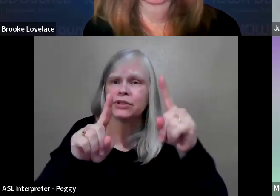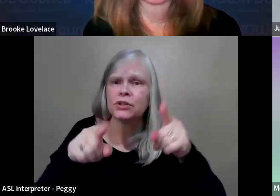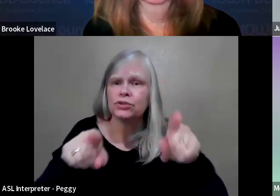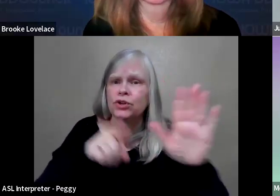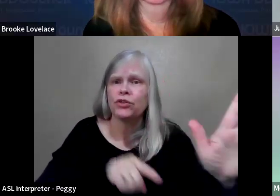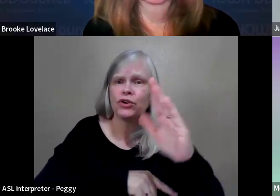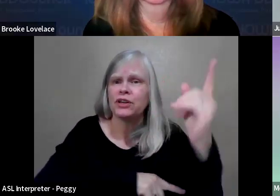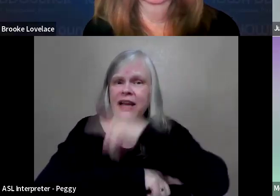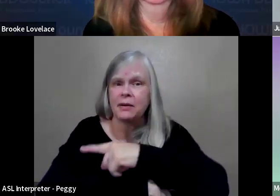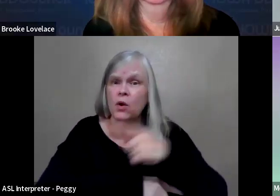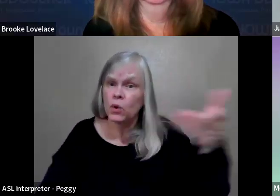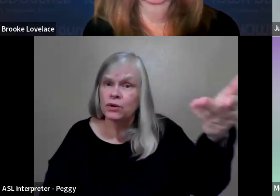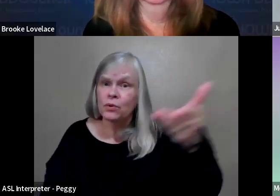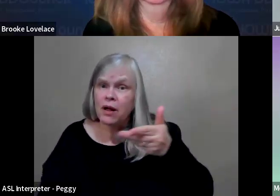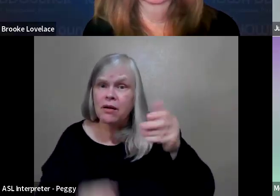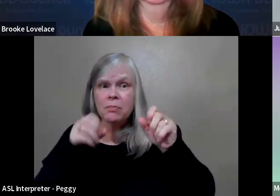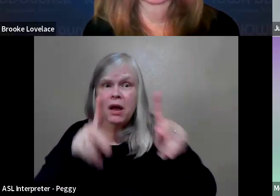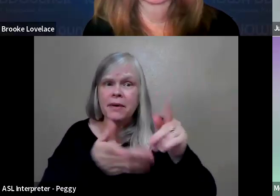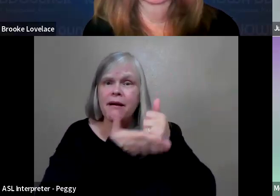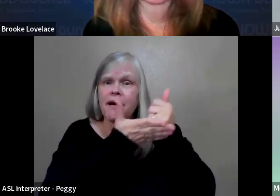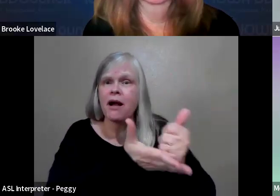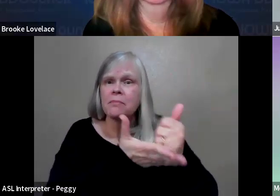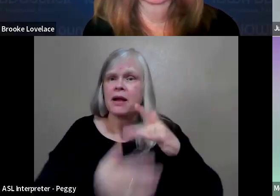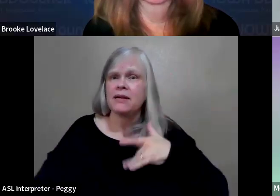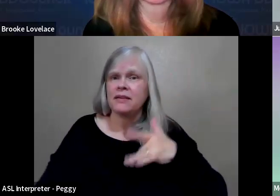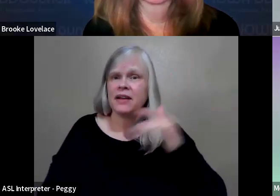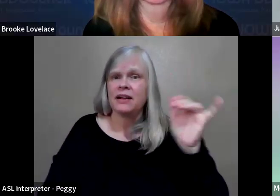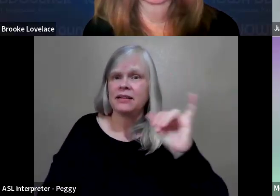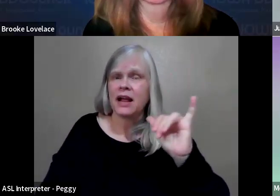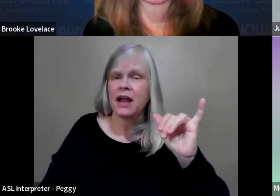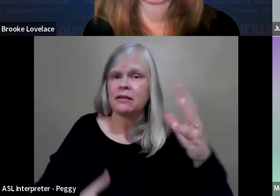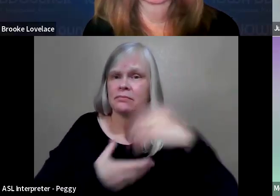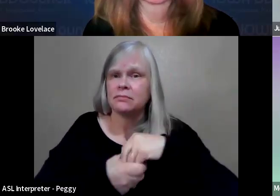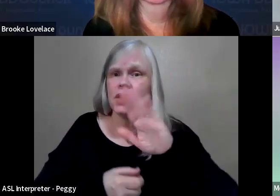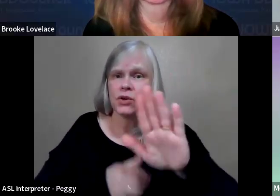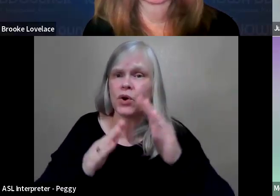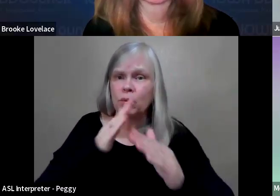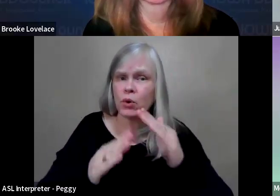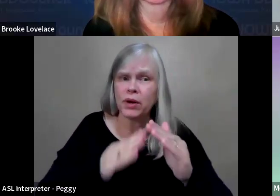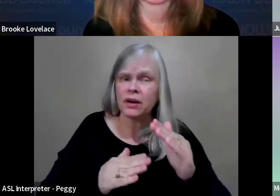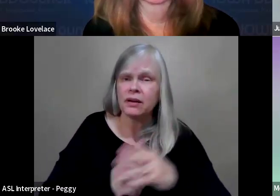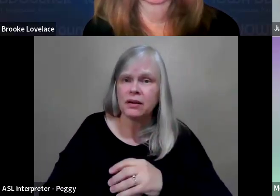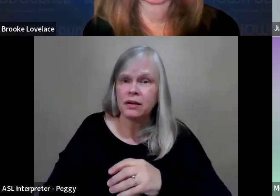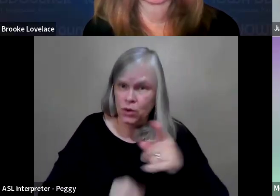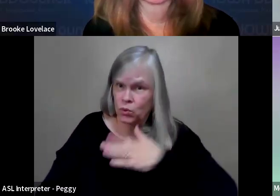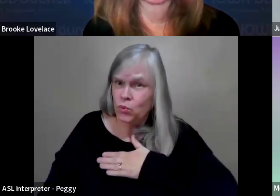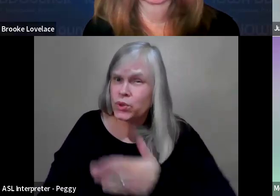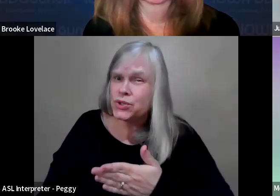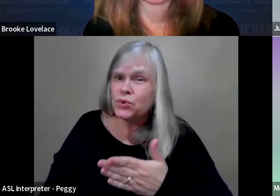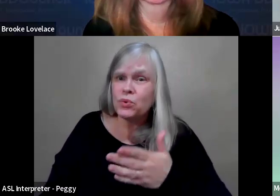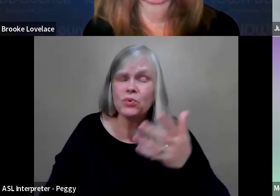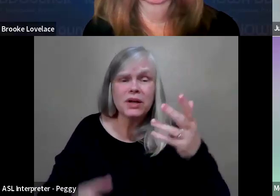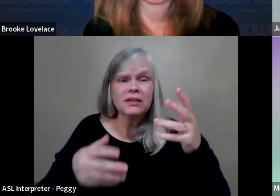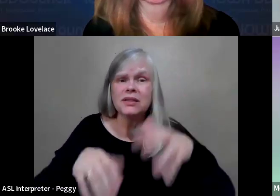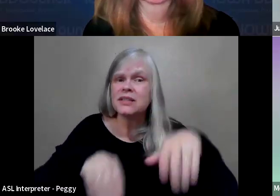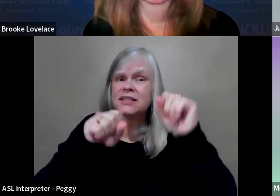Would you welcome the opportunity to help them feel like a part of your community? Would you take even the smallest step to make their